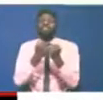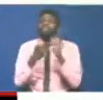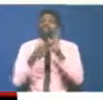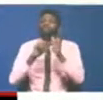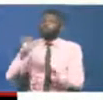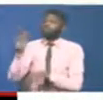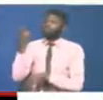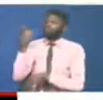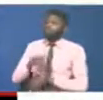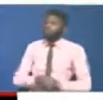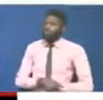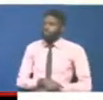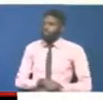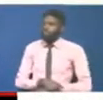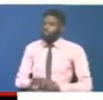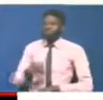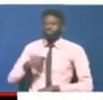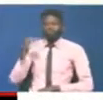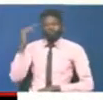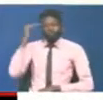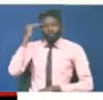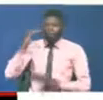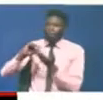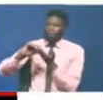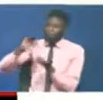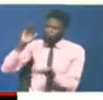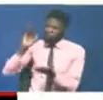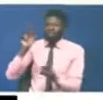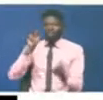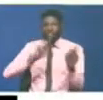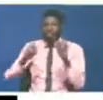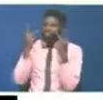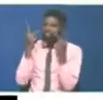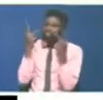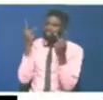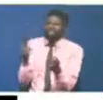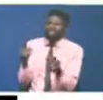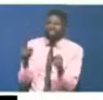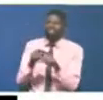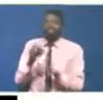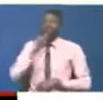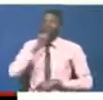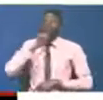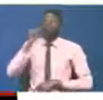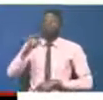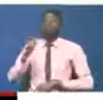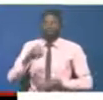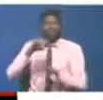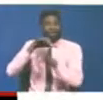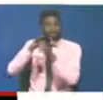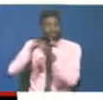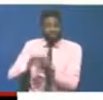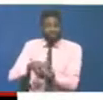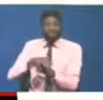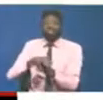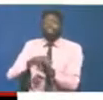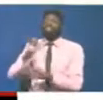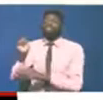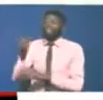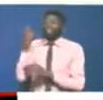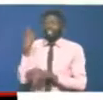I know the commonest, or what most people see as elder abuse currently in this country, is the recent cases